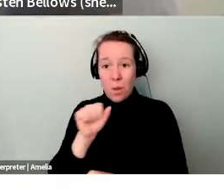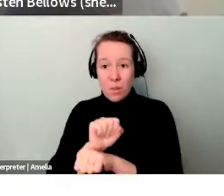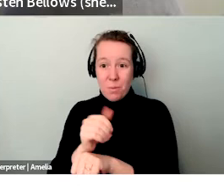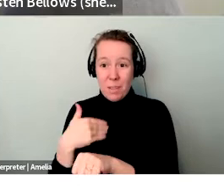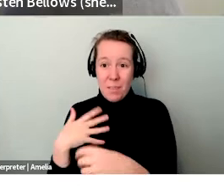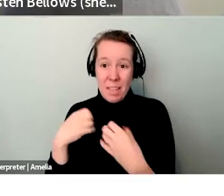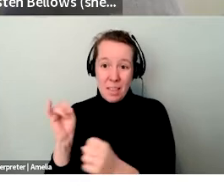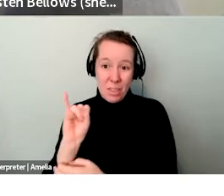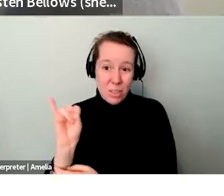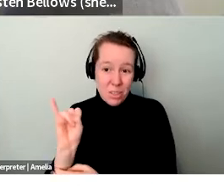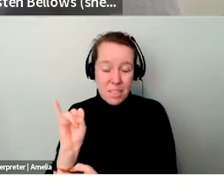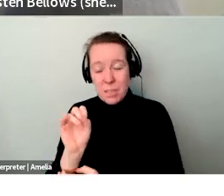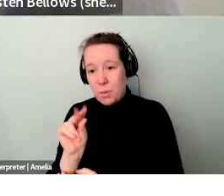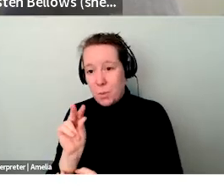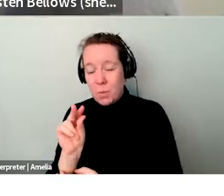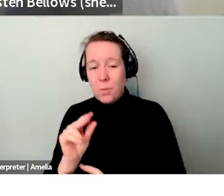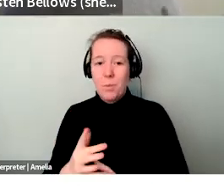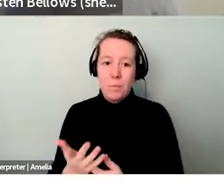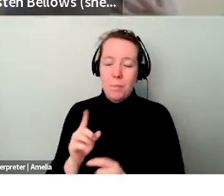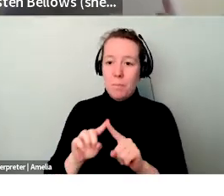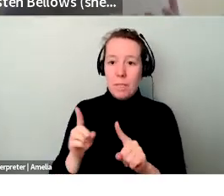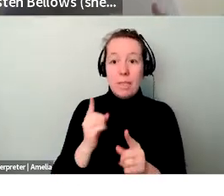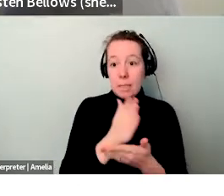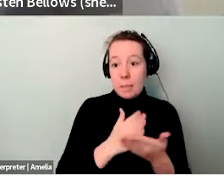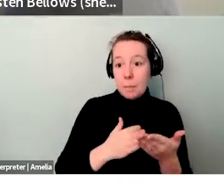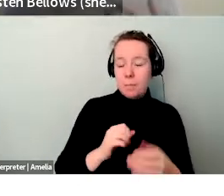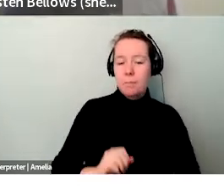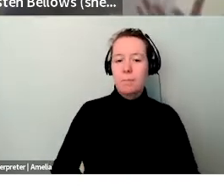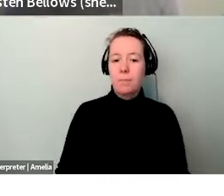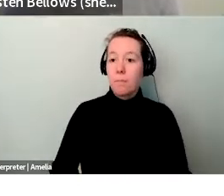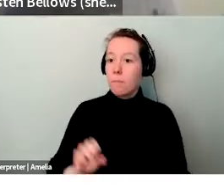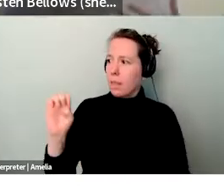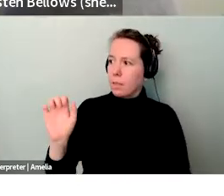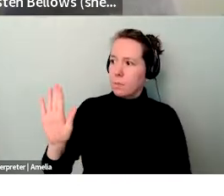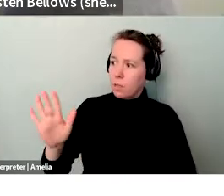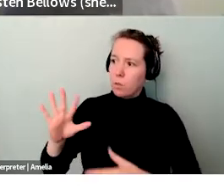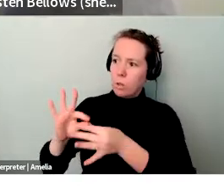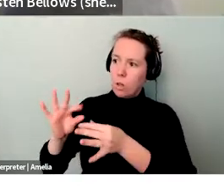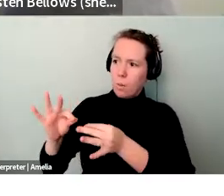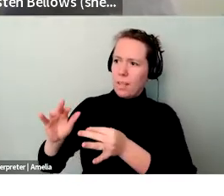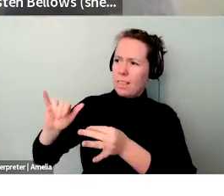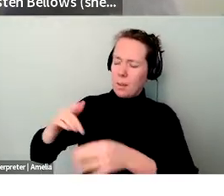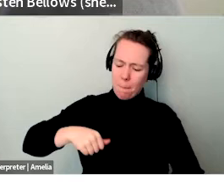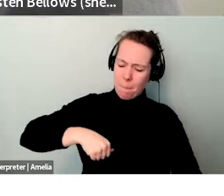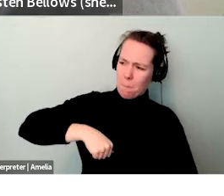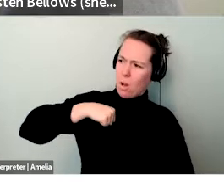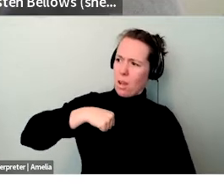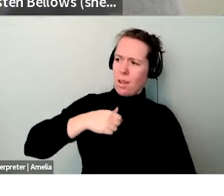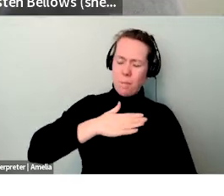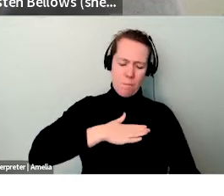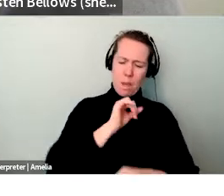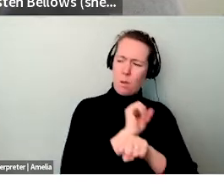But Elizabeth, I do love that you brought up just, yeah, that pride in the work that you will be doing.